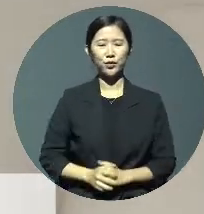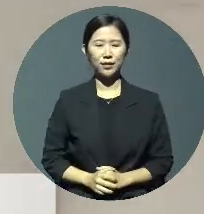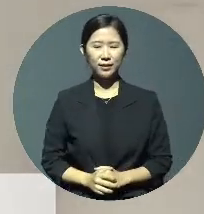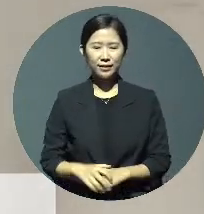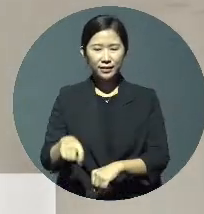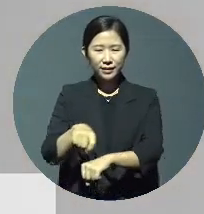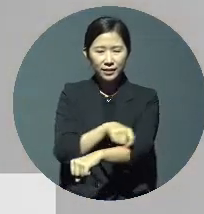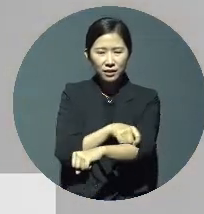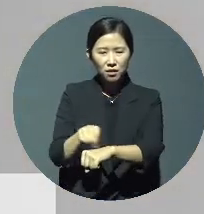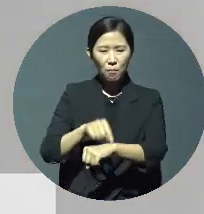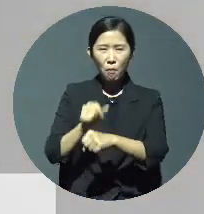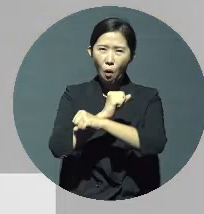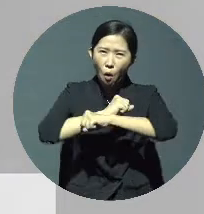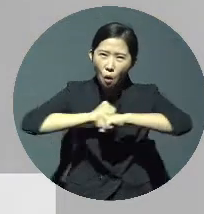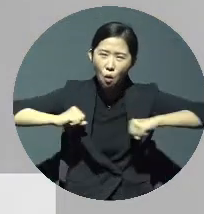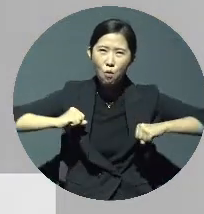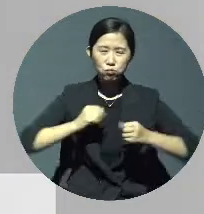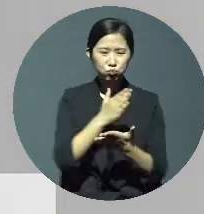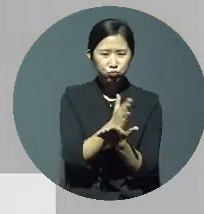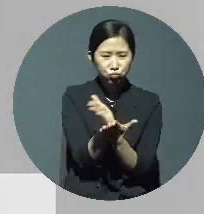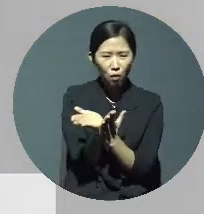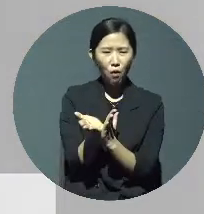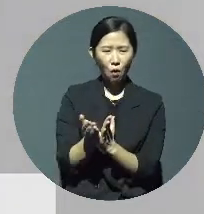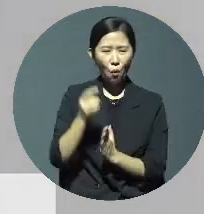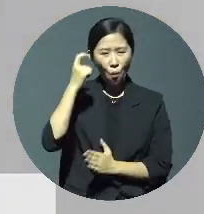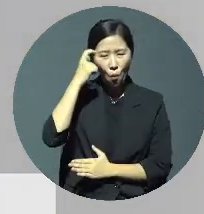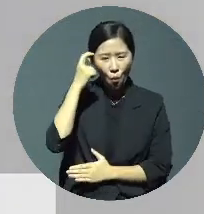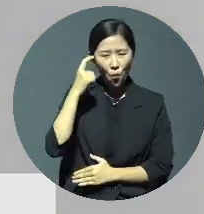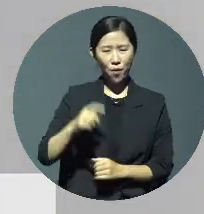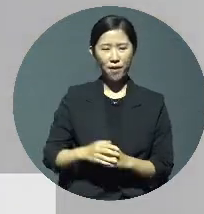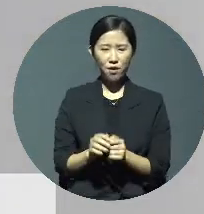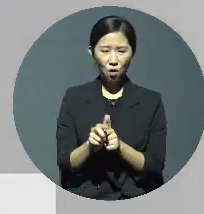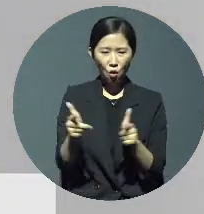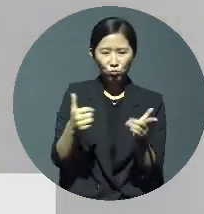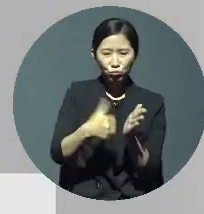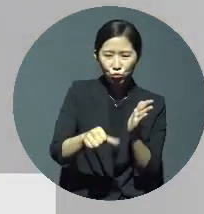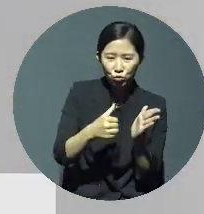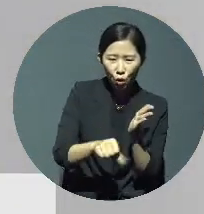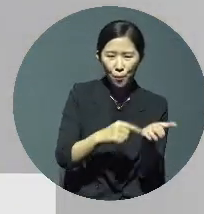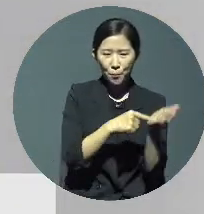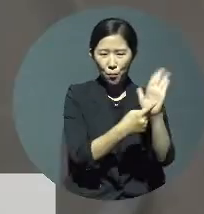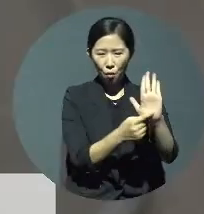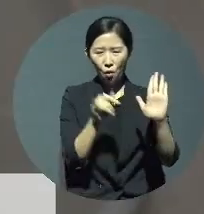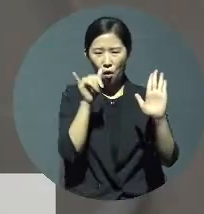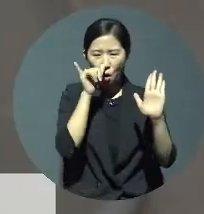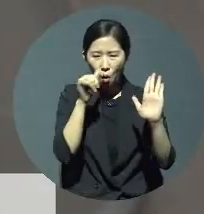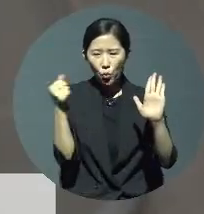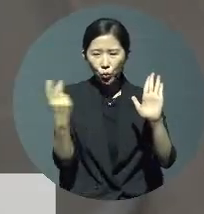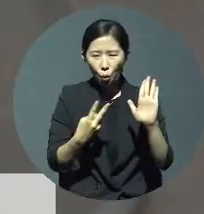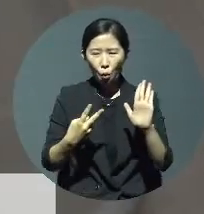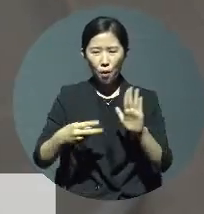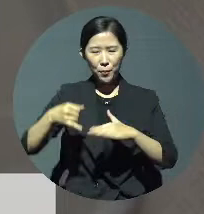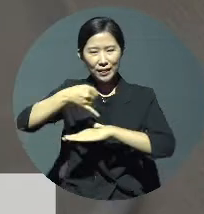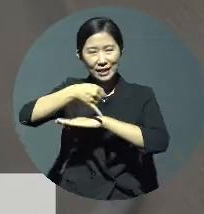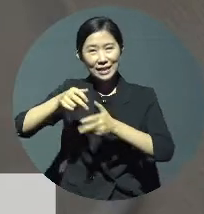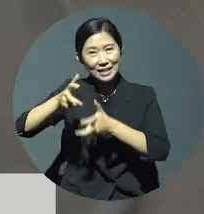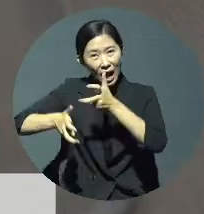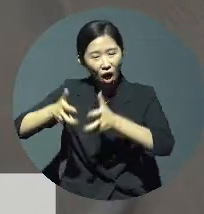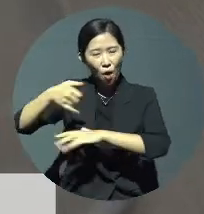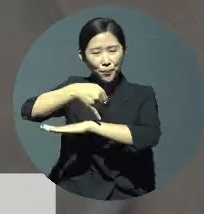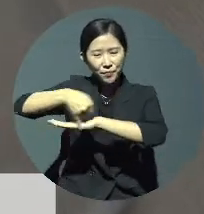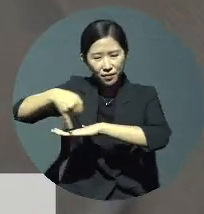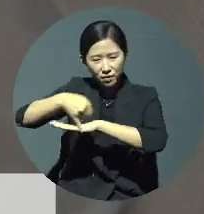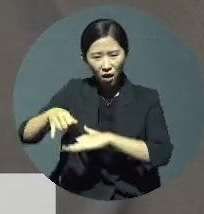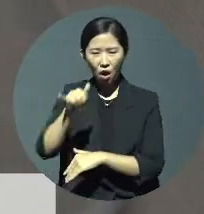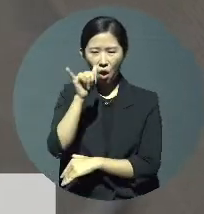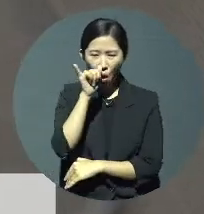So we work across physical design, industrial design of a wide range of hardware, whether